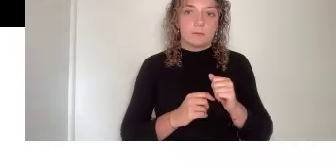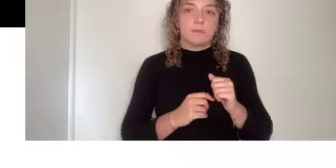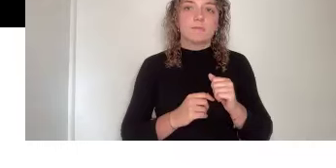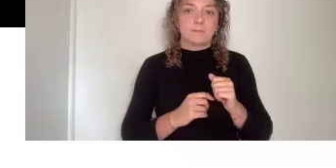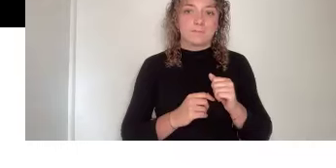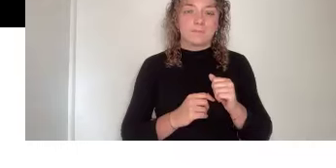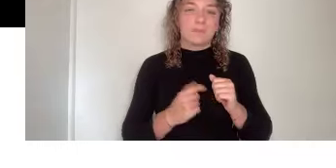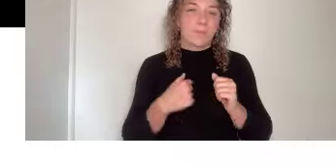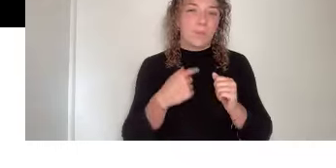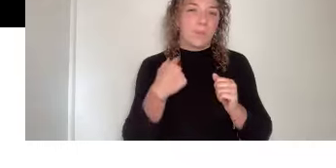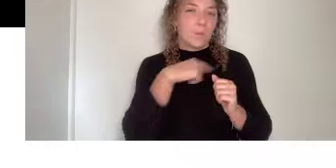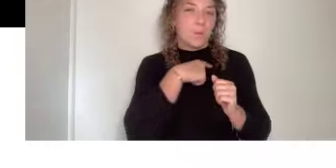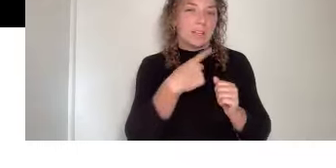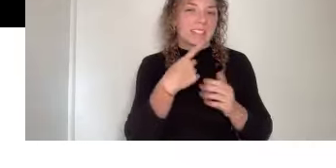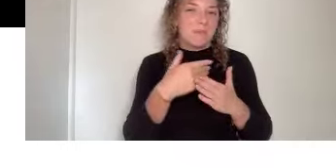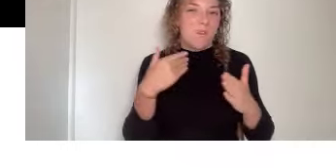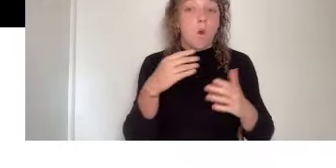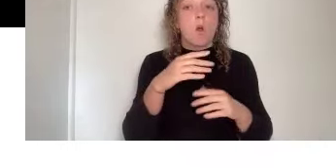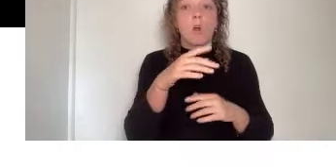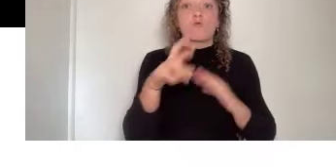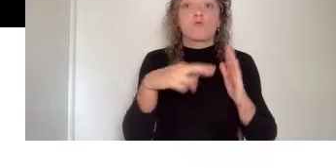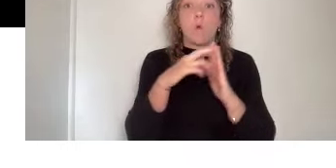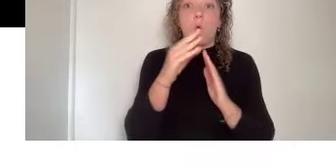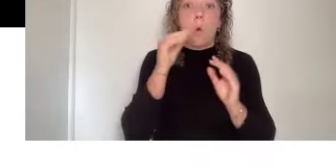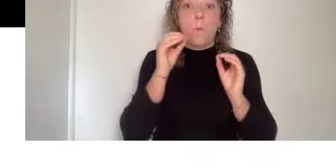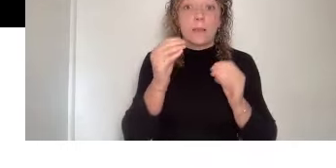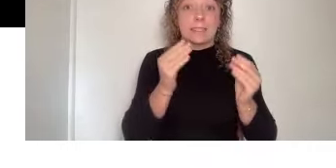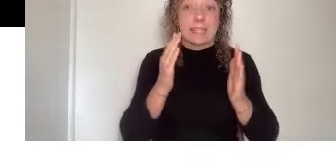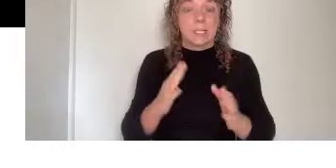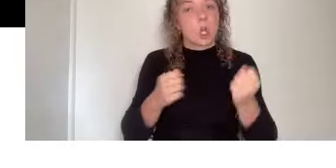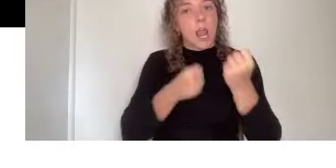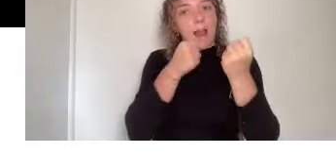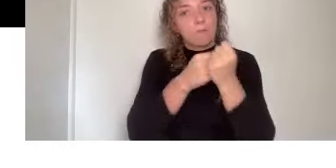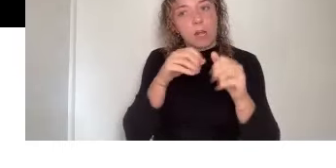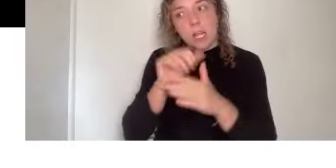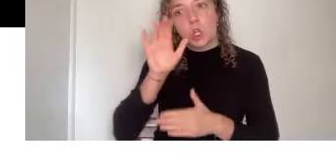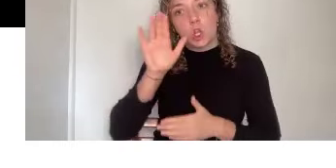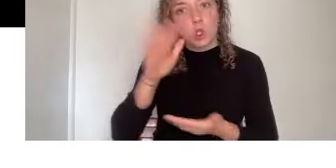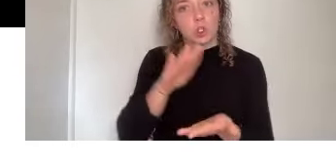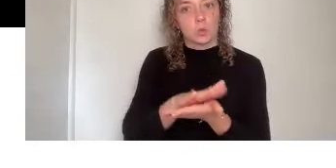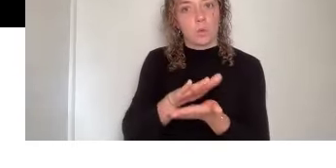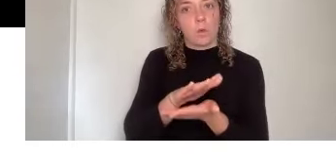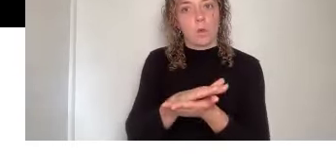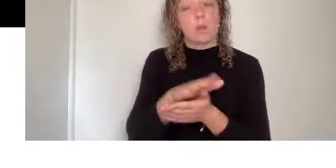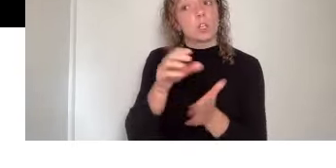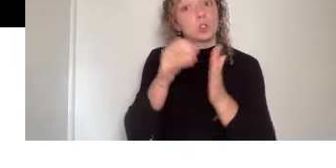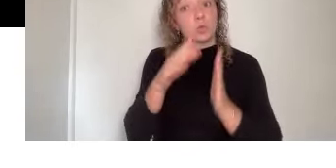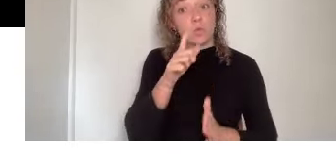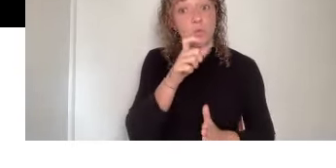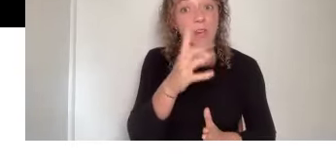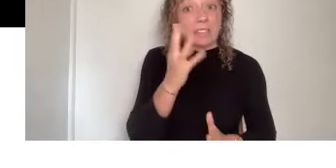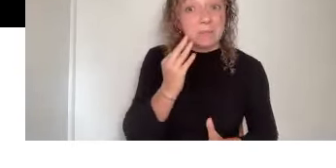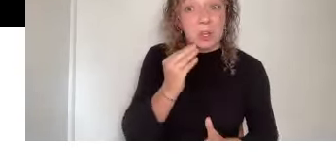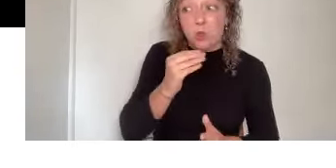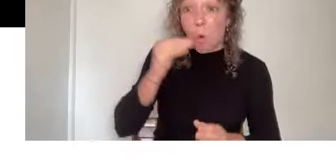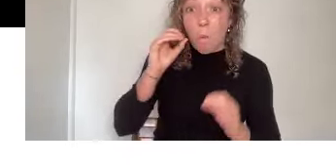as we said, the role of the homeless liaison is to advocate within their own school or schools so that students experiencing homelessness